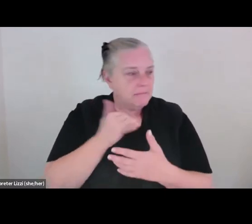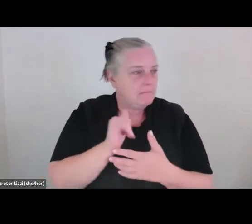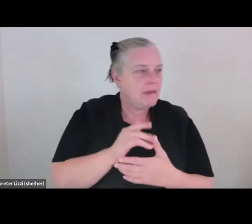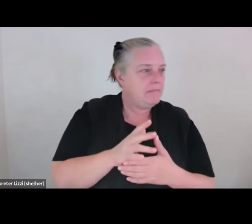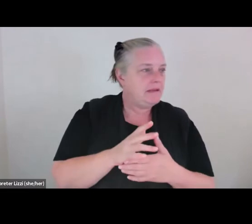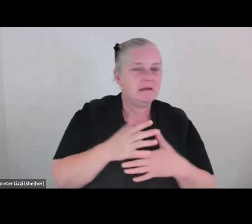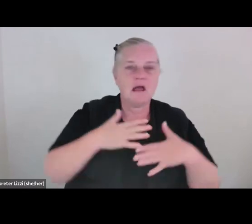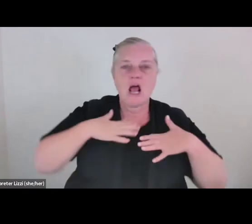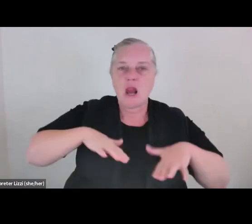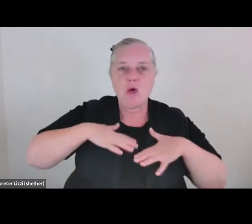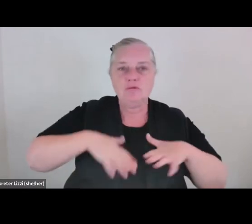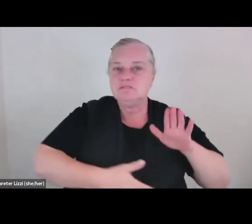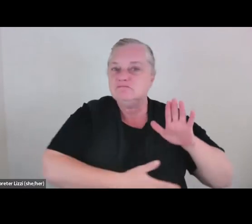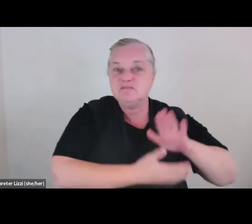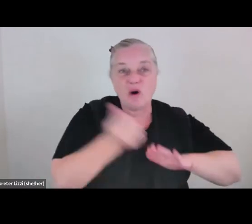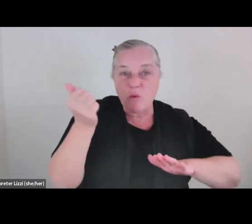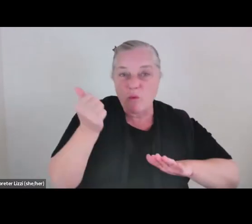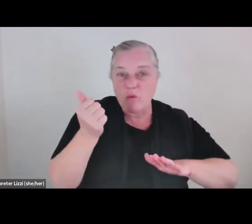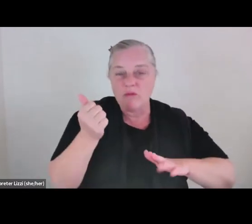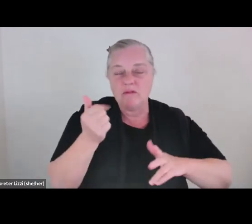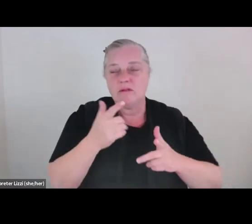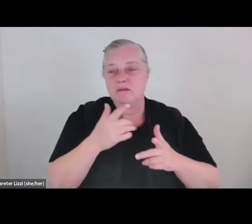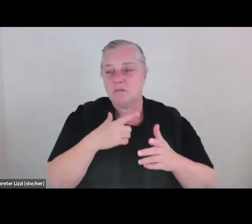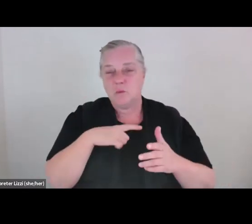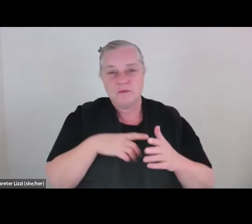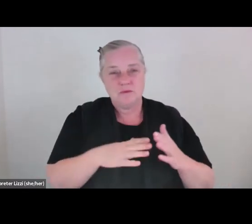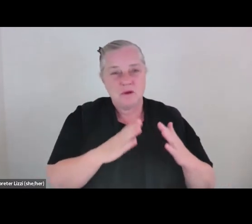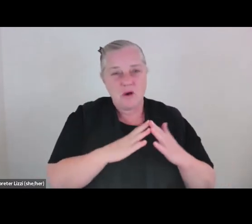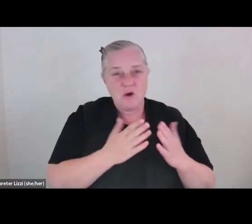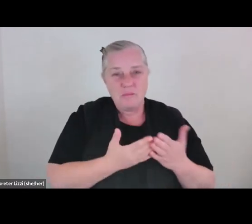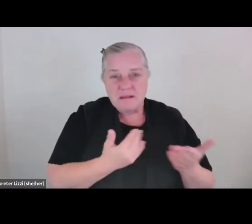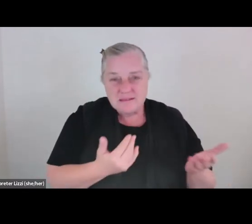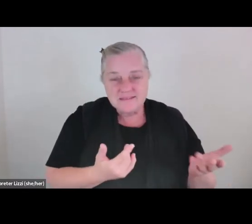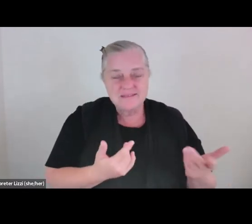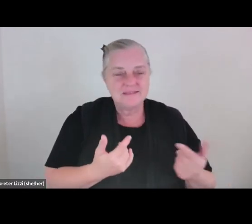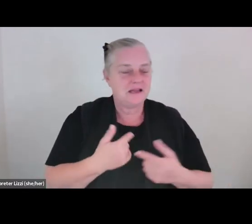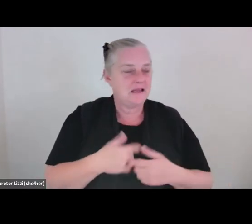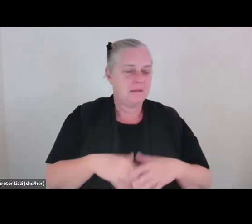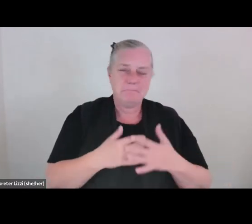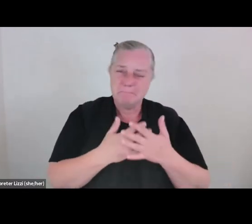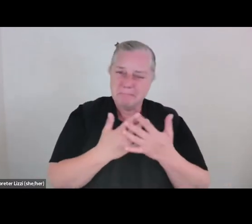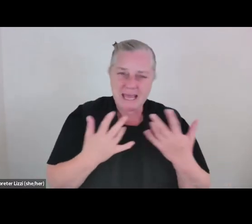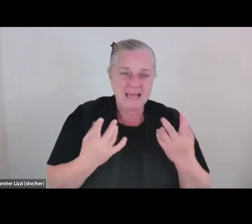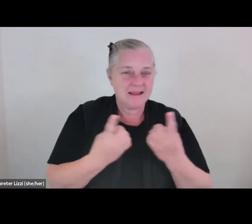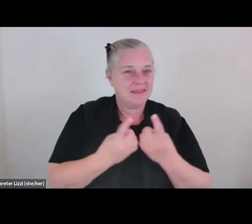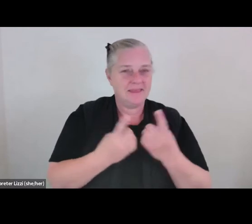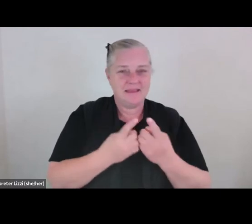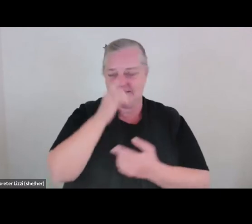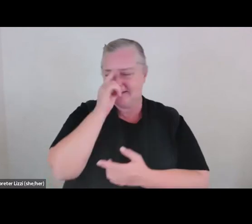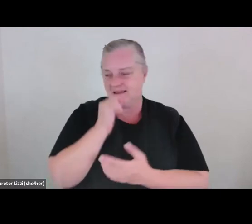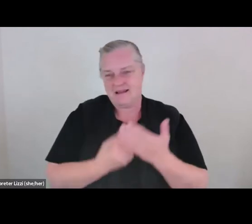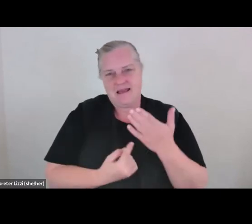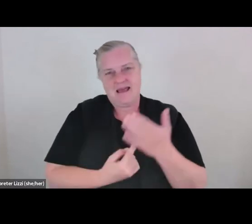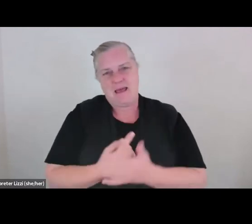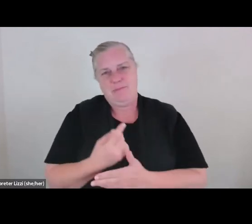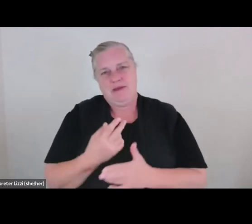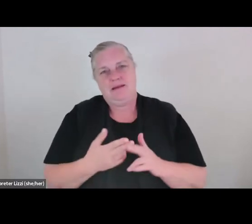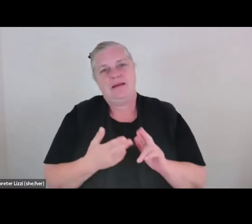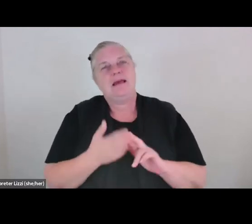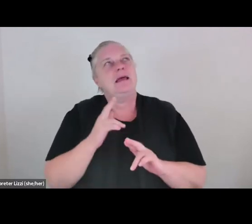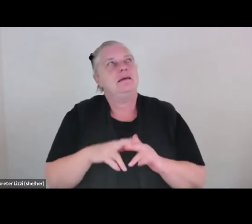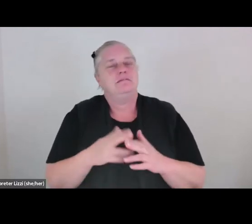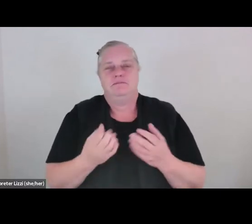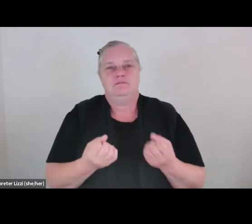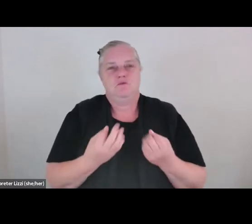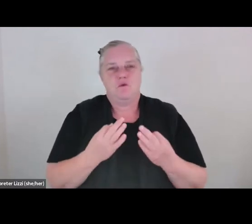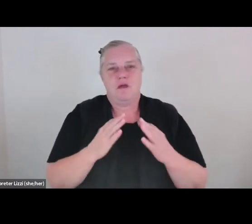many different reasons why she might feel unsafe in presenting in a particular way, and that those